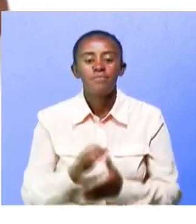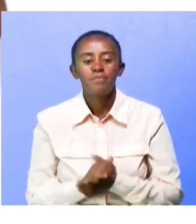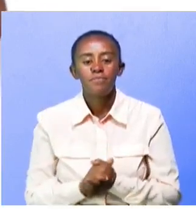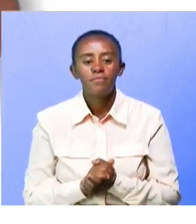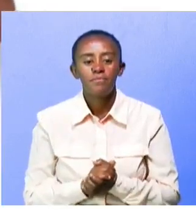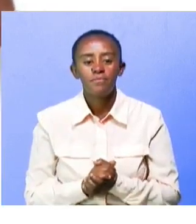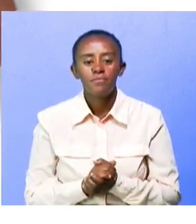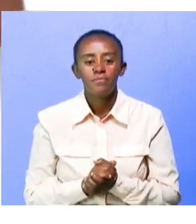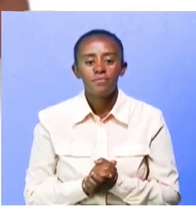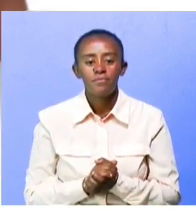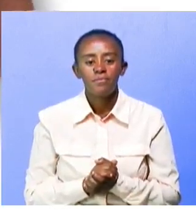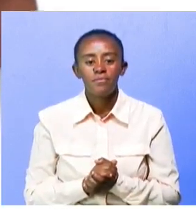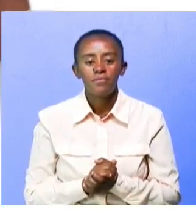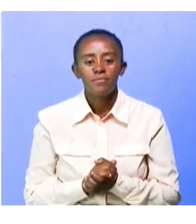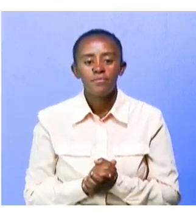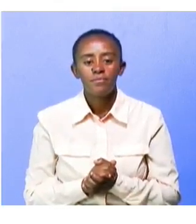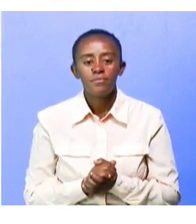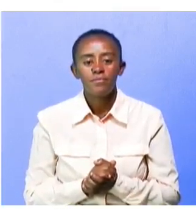Good.